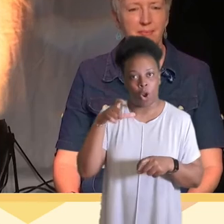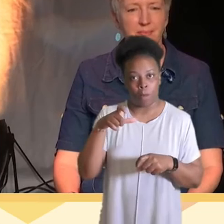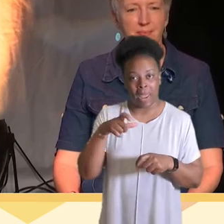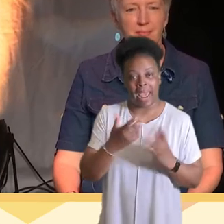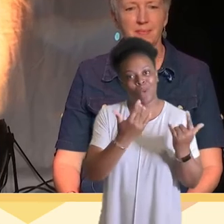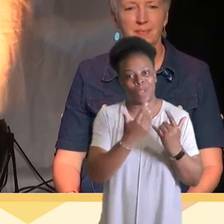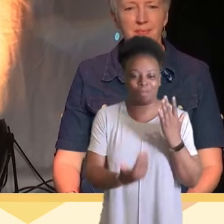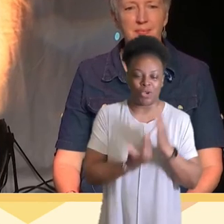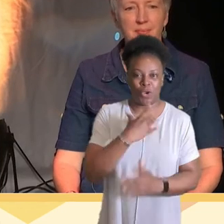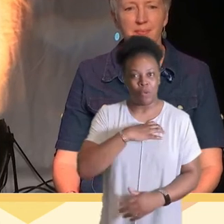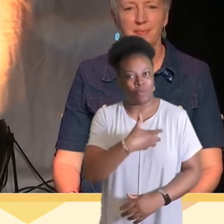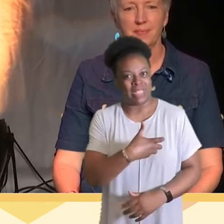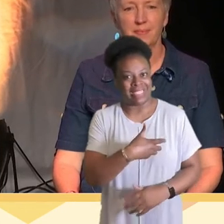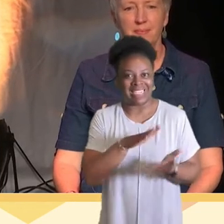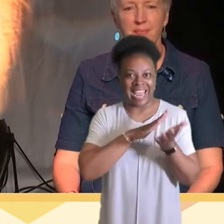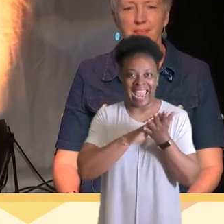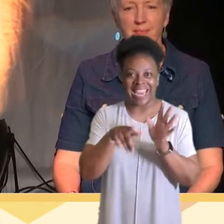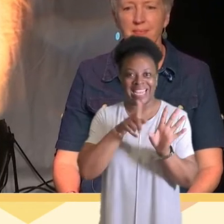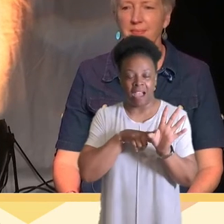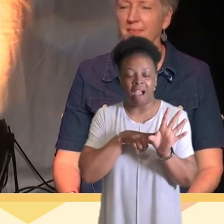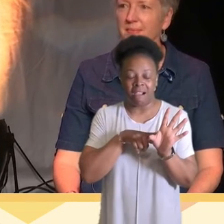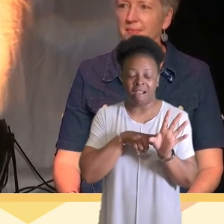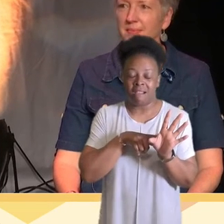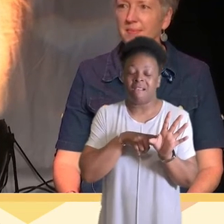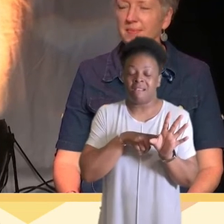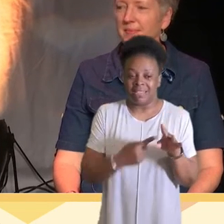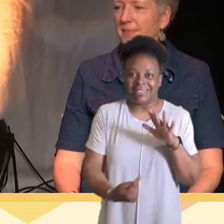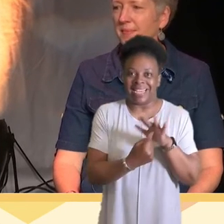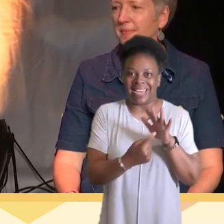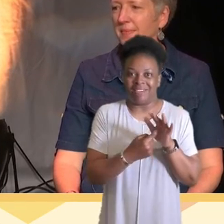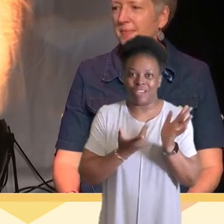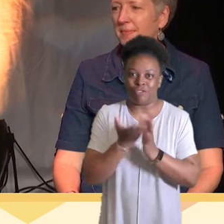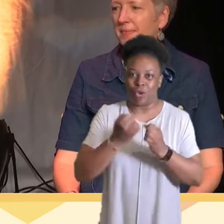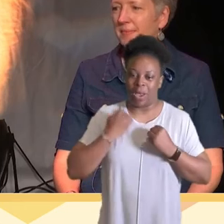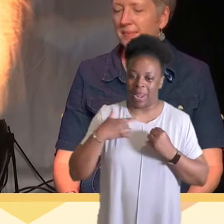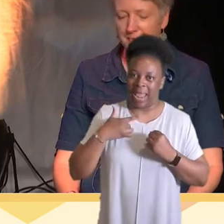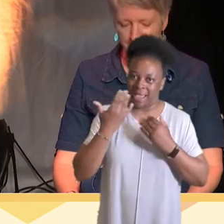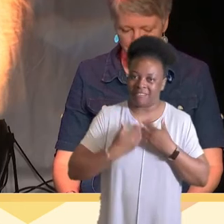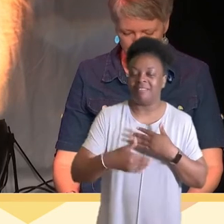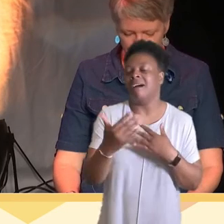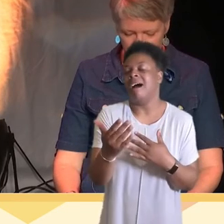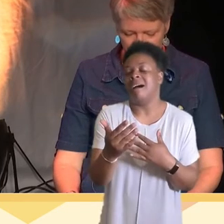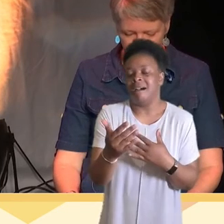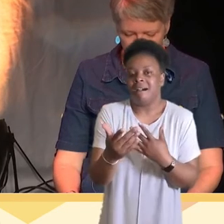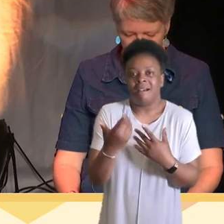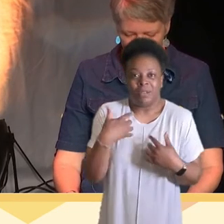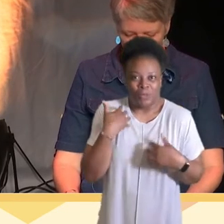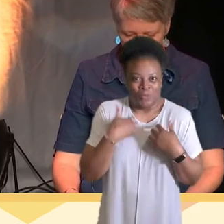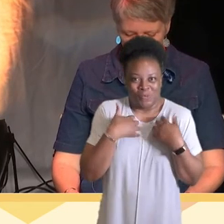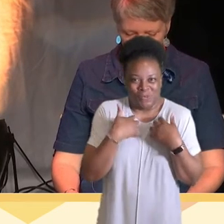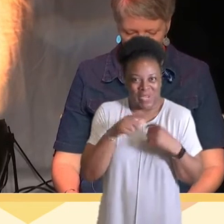Young. Again, another very significant part of our life together. So we're really looking forward to that happening a bit